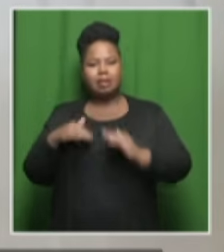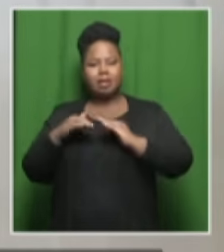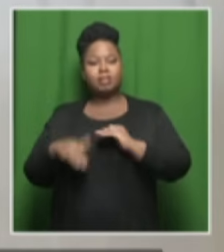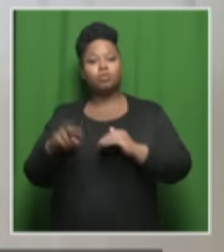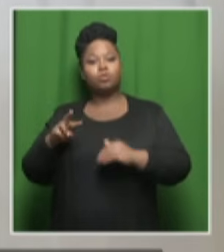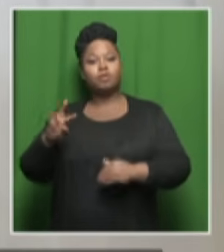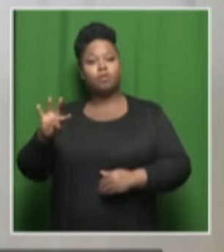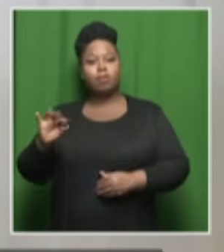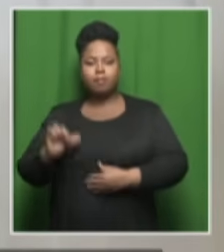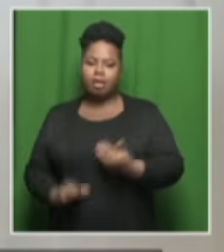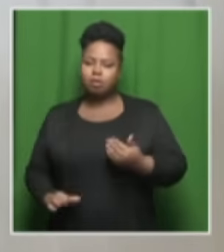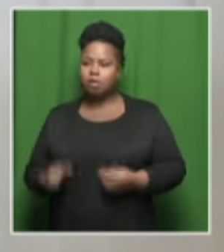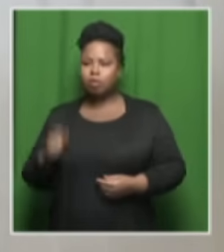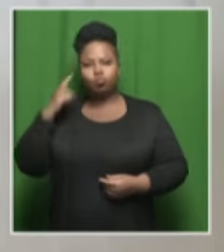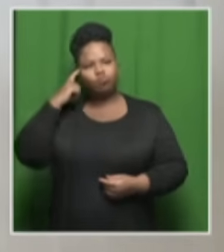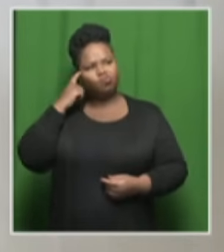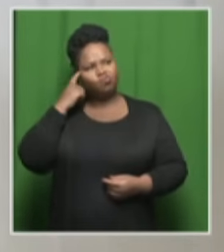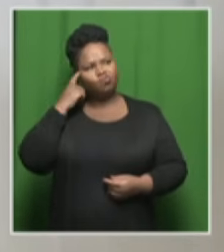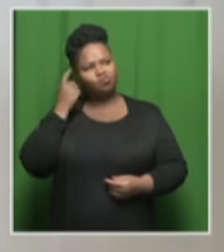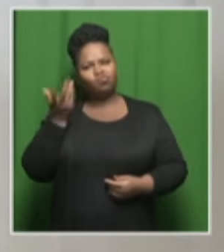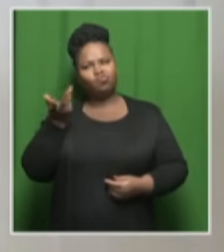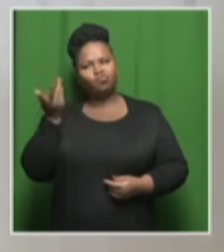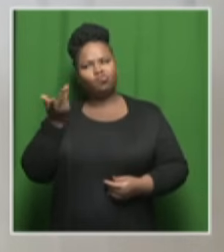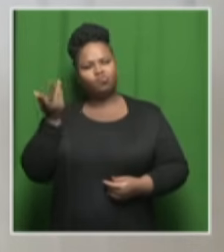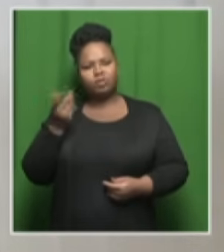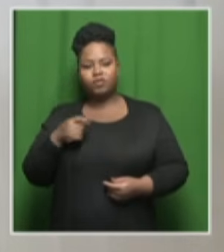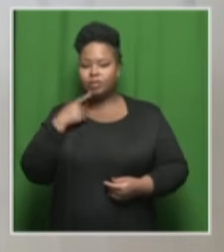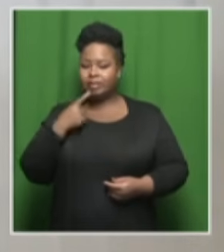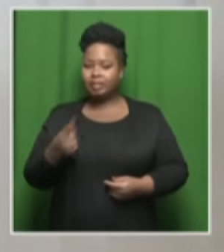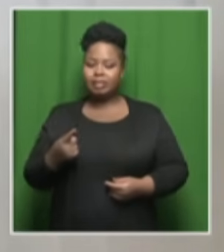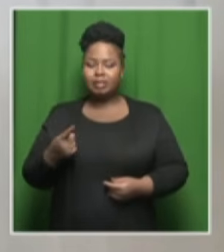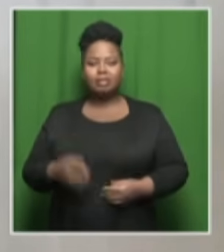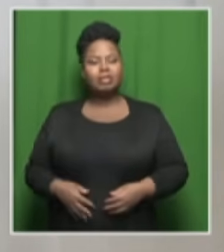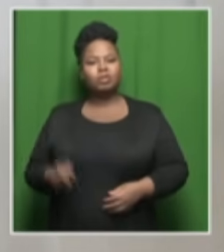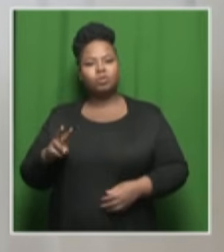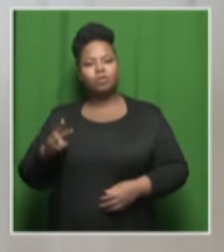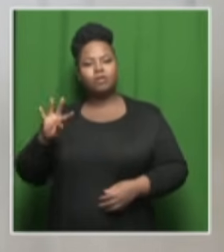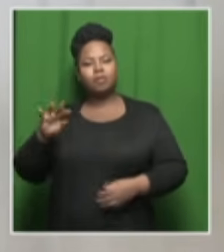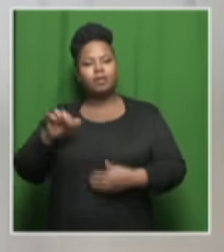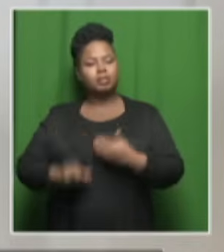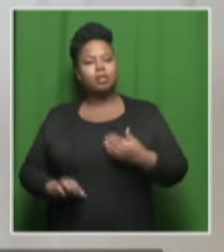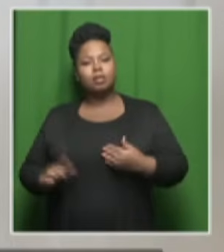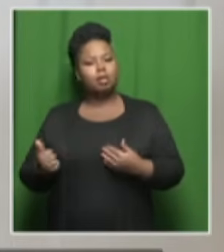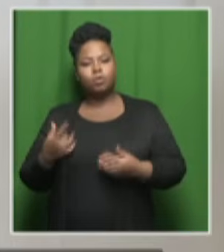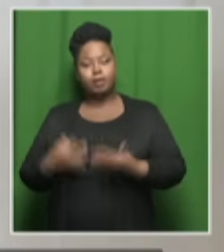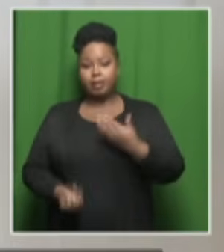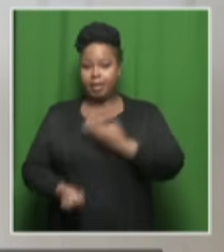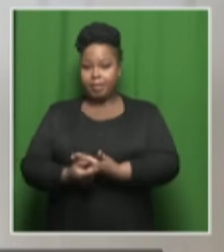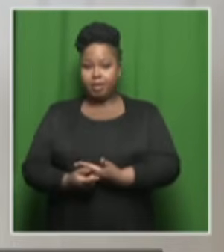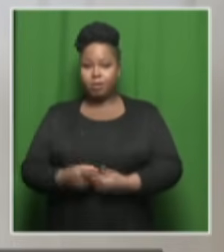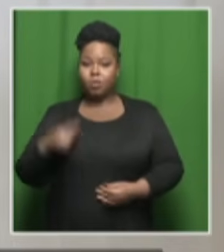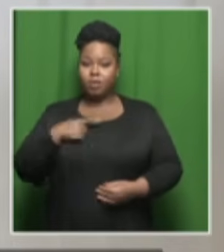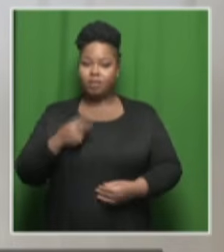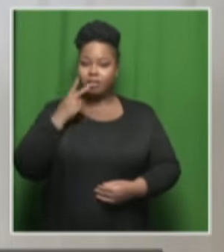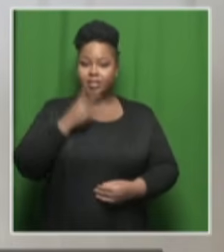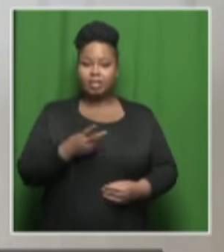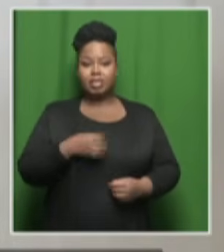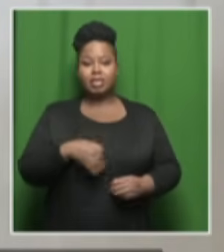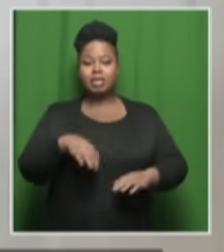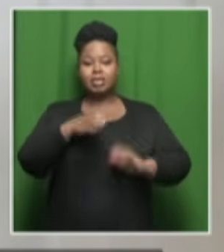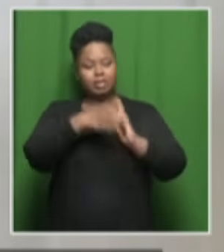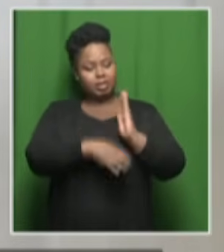24 months. Then the question is, wait a minute. Then if you are going to do that, then what happens to the initially imposed? If you look at the section qualifying